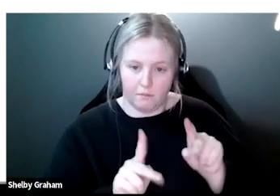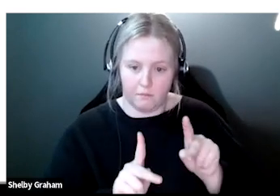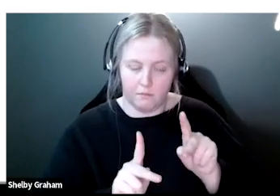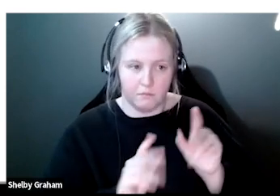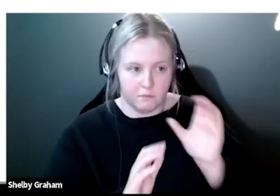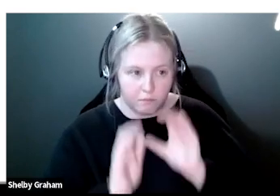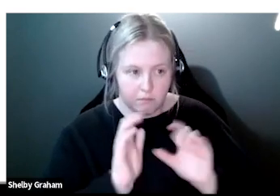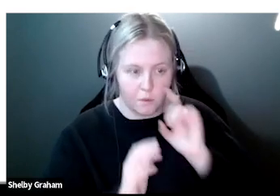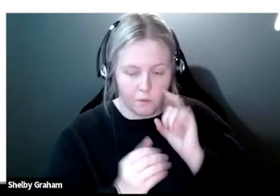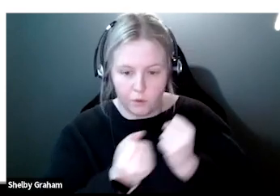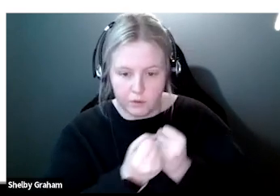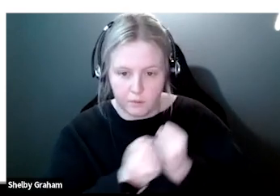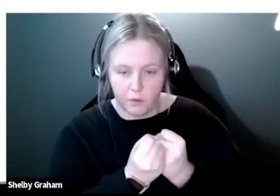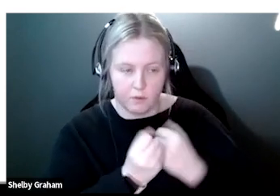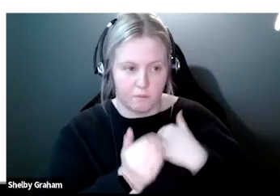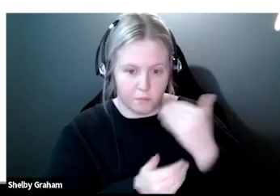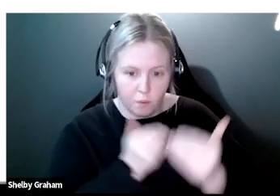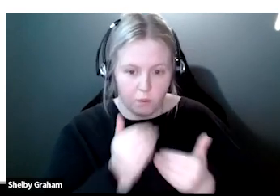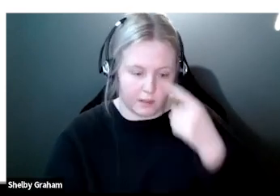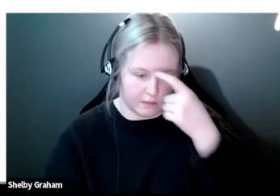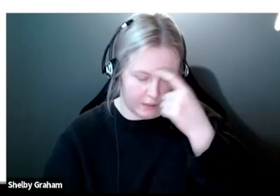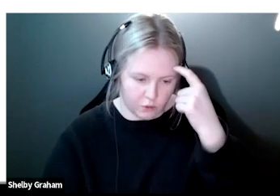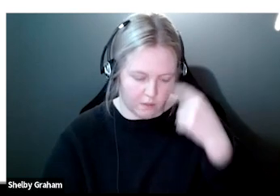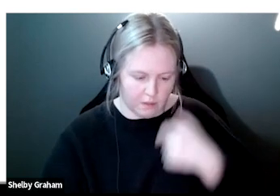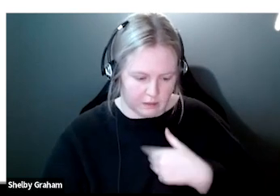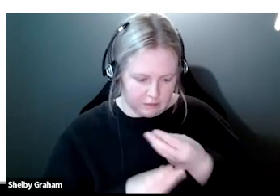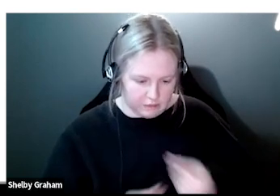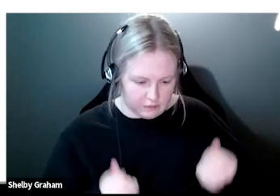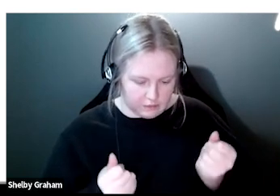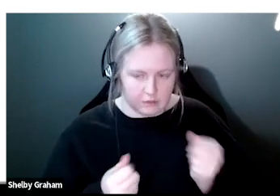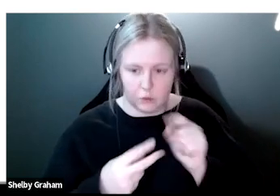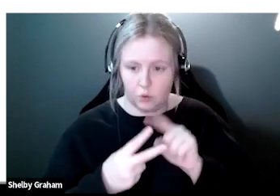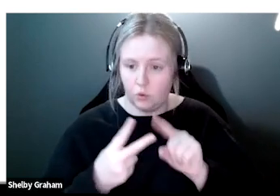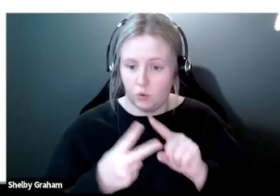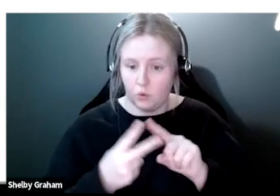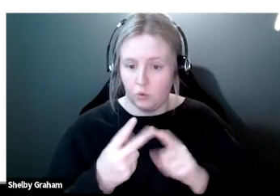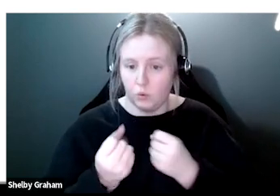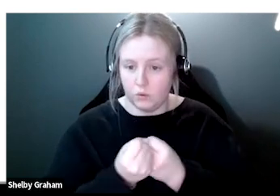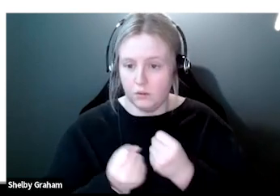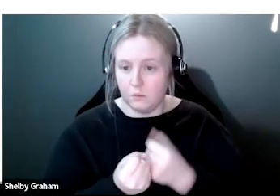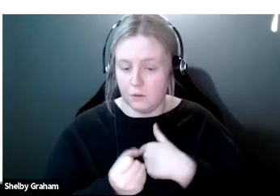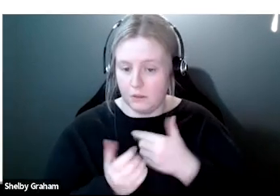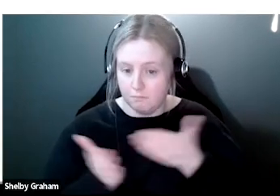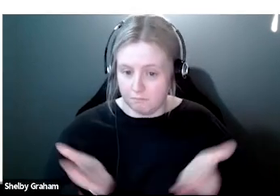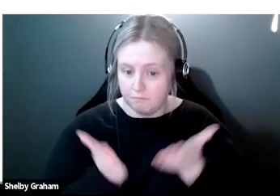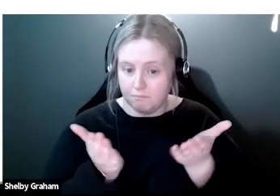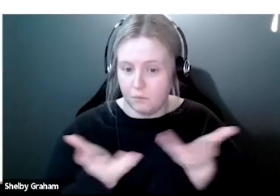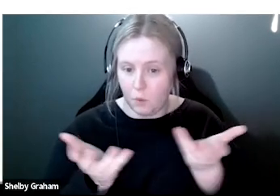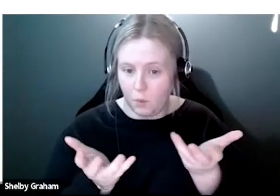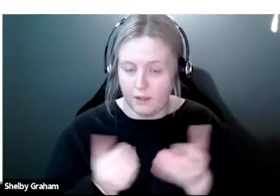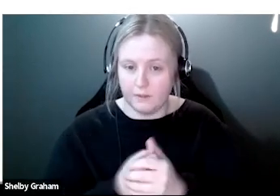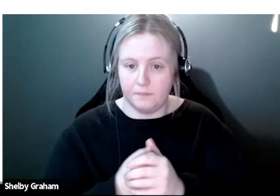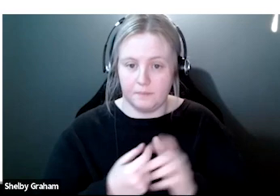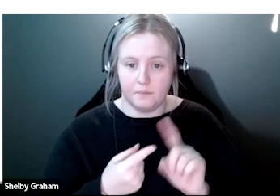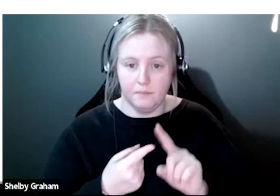support and process your trauma, 2 of the ones that I urge folks as a clinician to seek